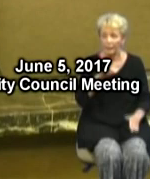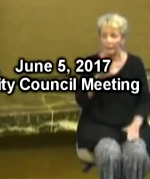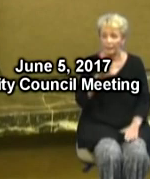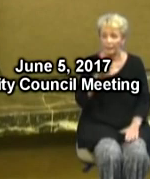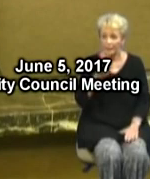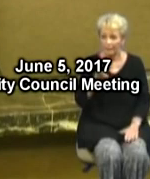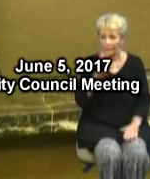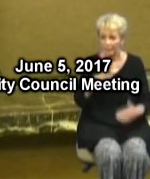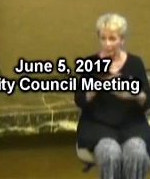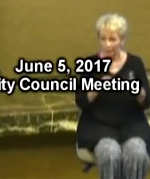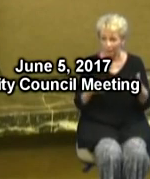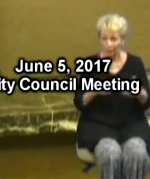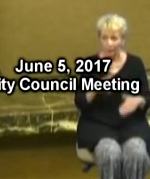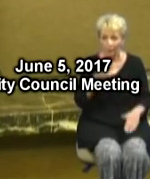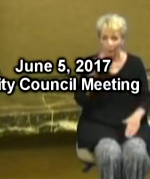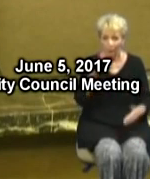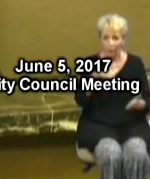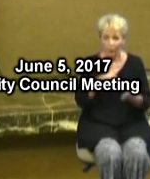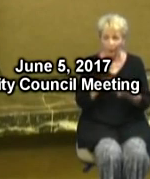$43,976.